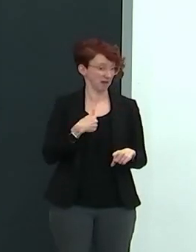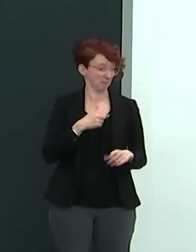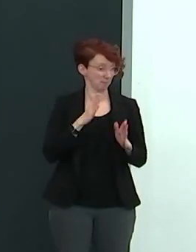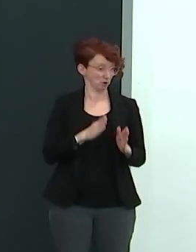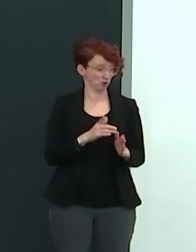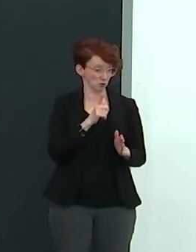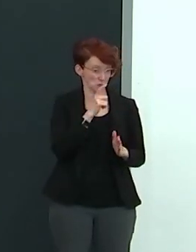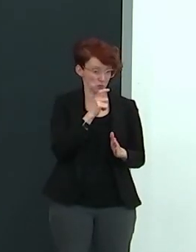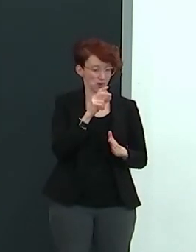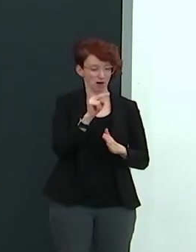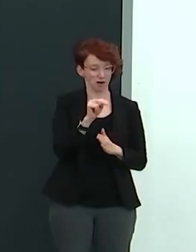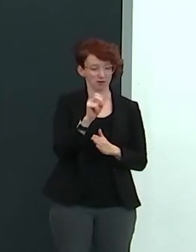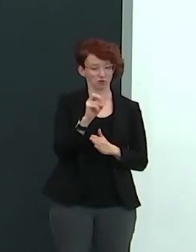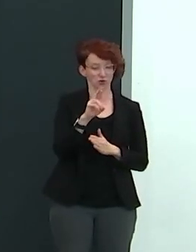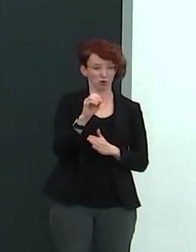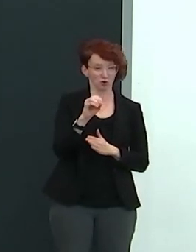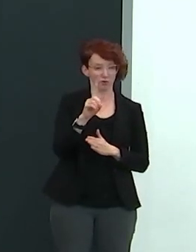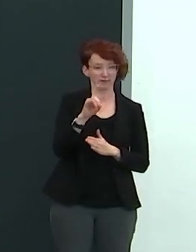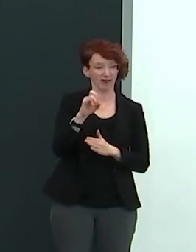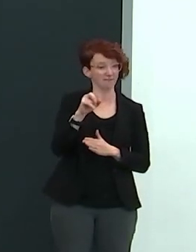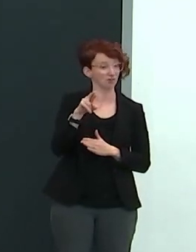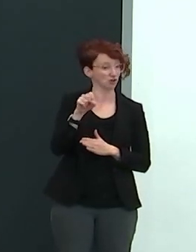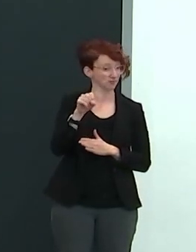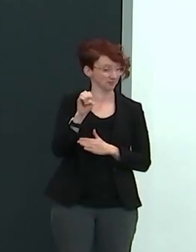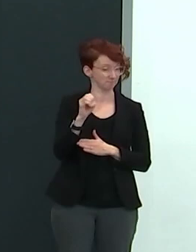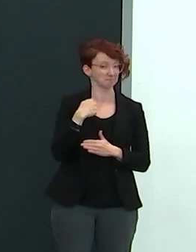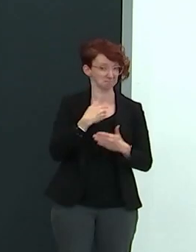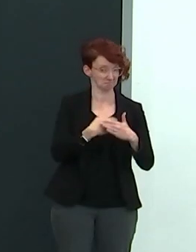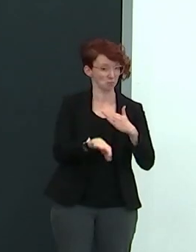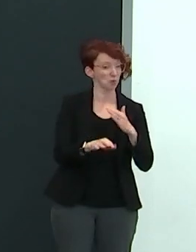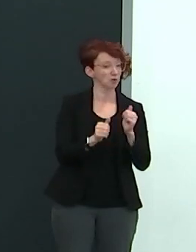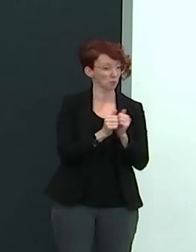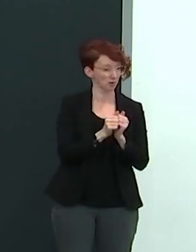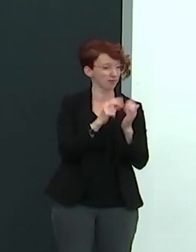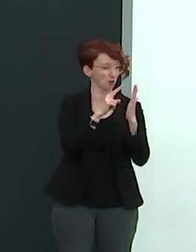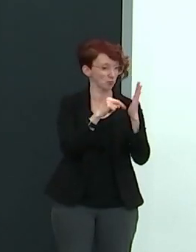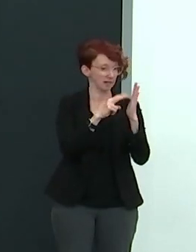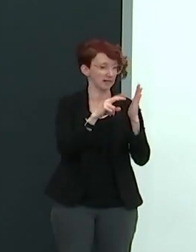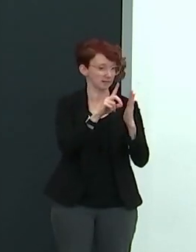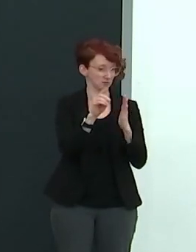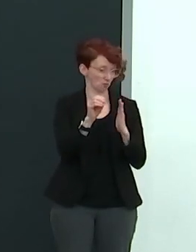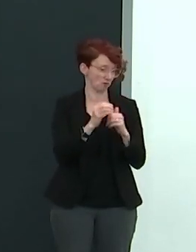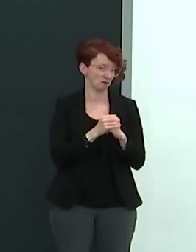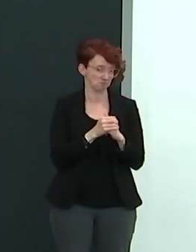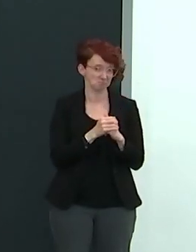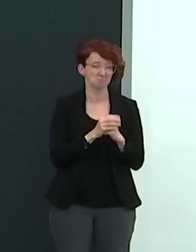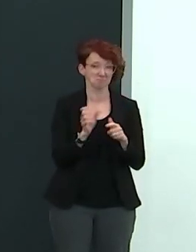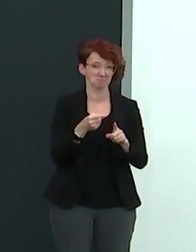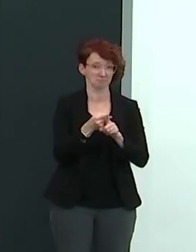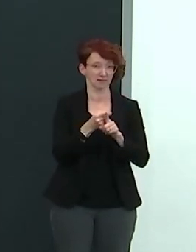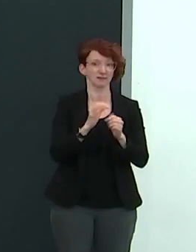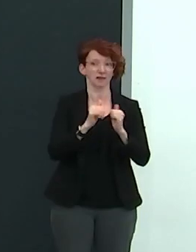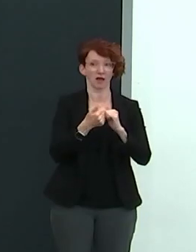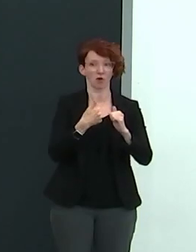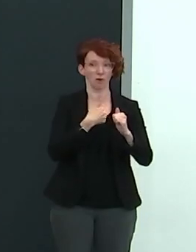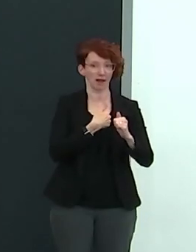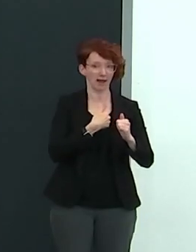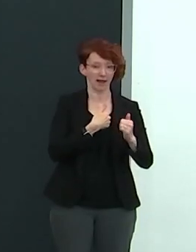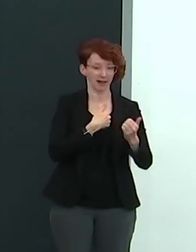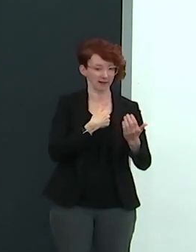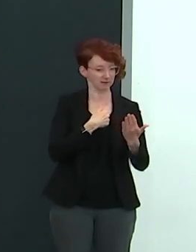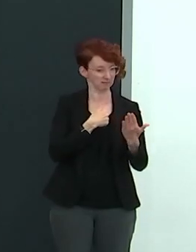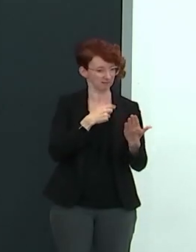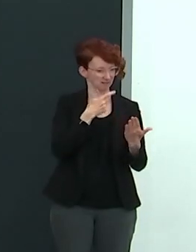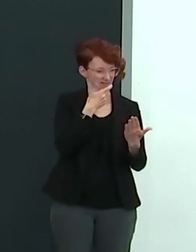is neurodiverse. I was born with a reading disorder that impacts the way that I